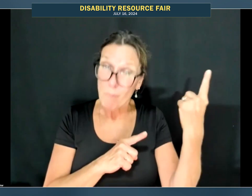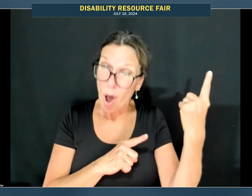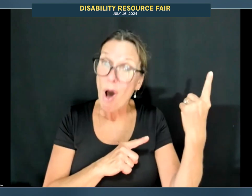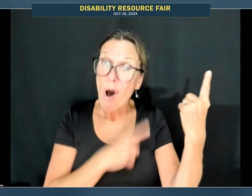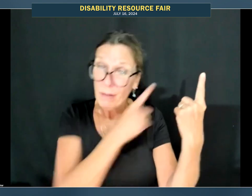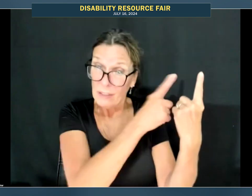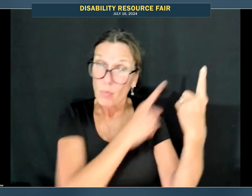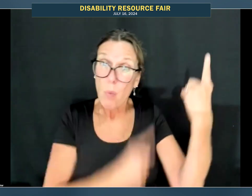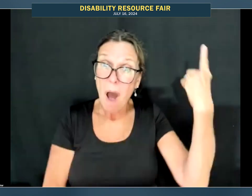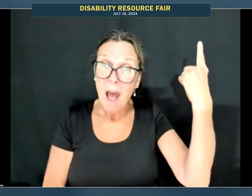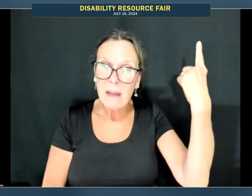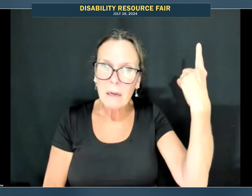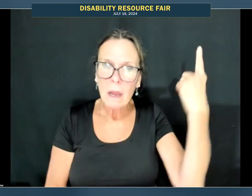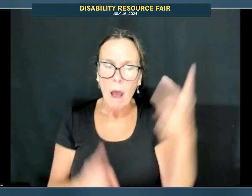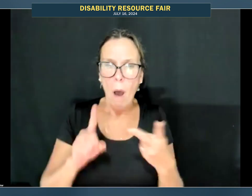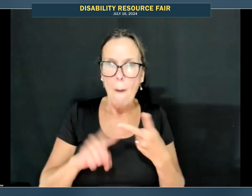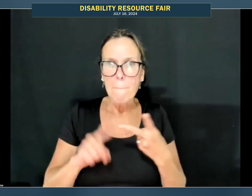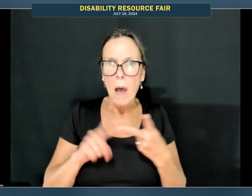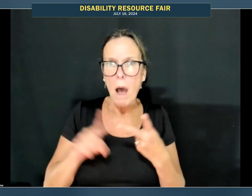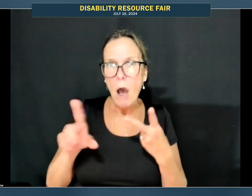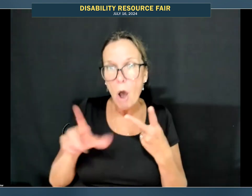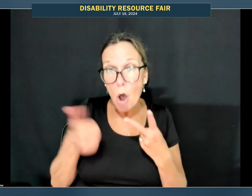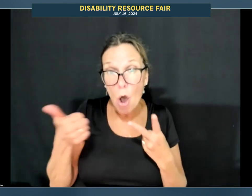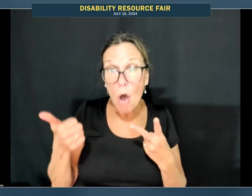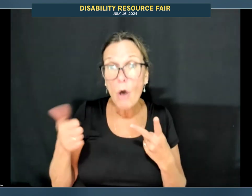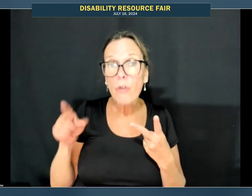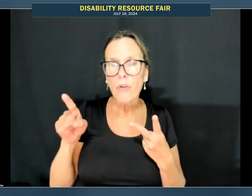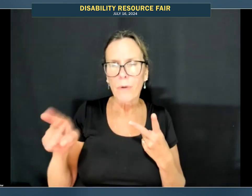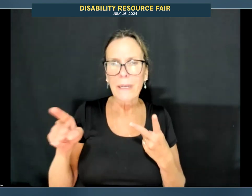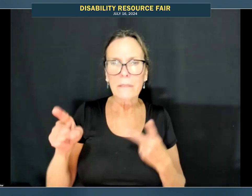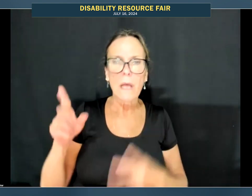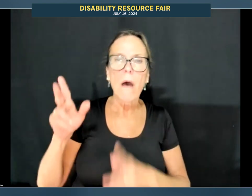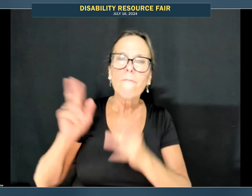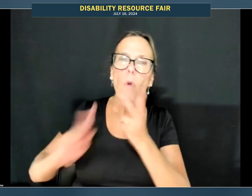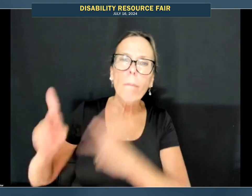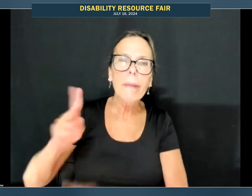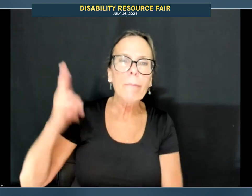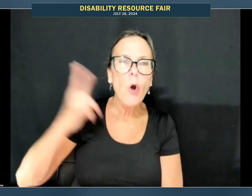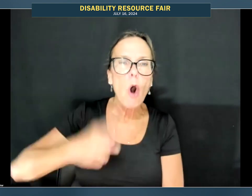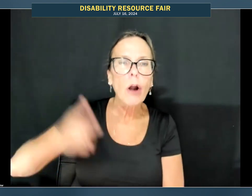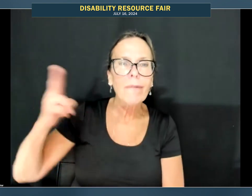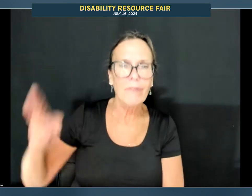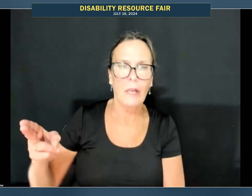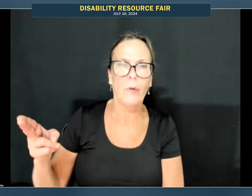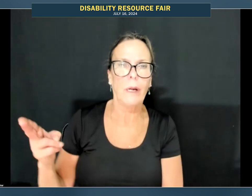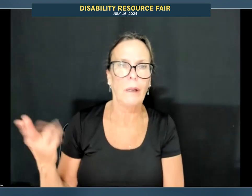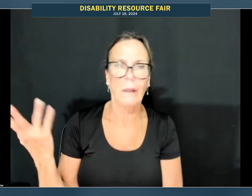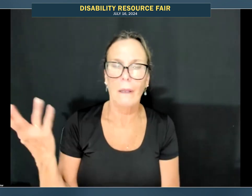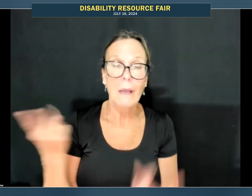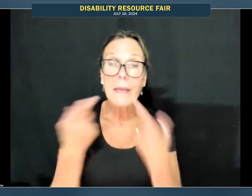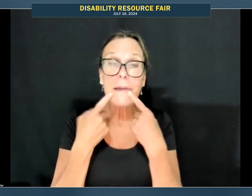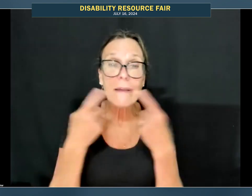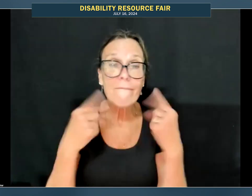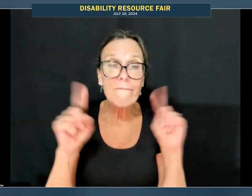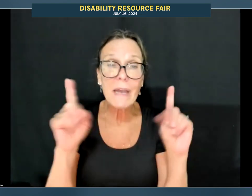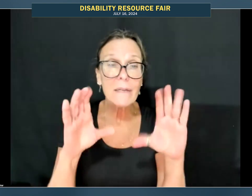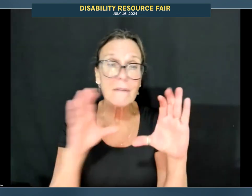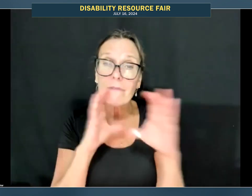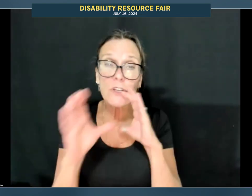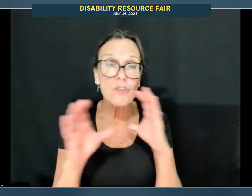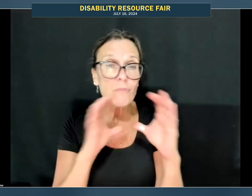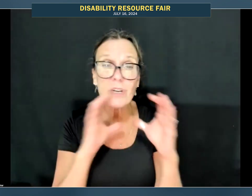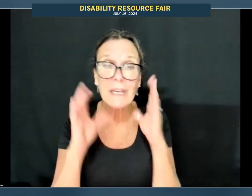area, which is improvement for people who are hard of hearing, effective communication systems